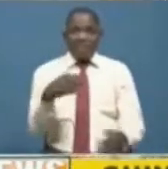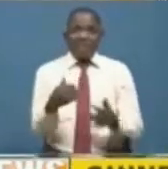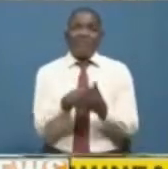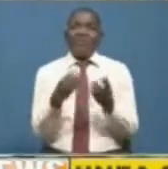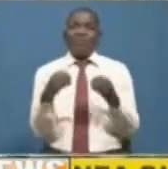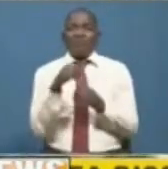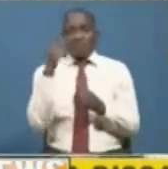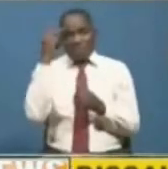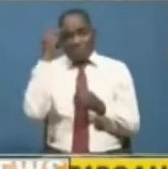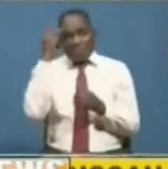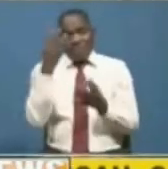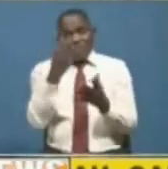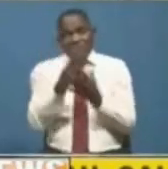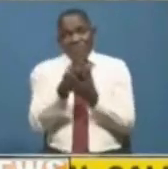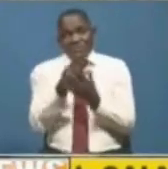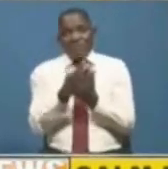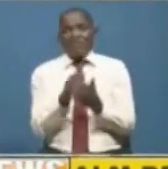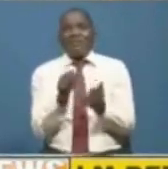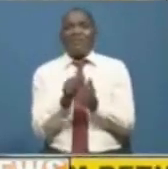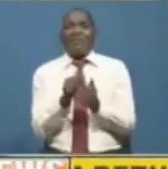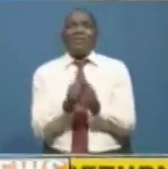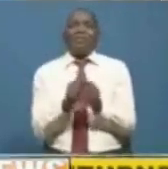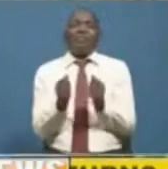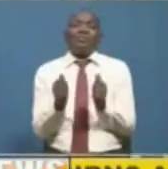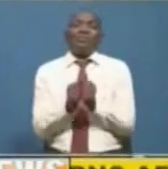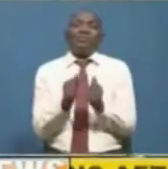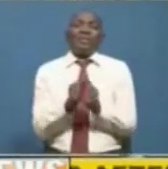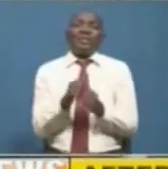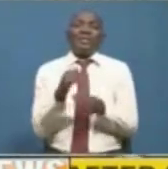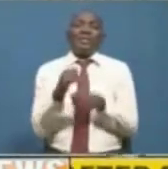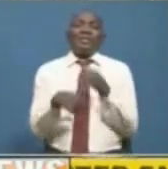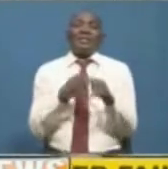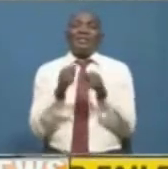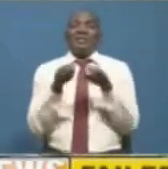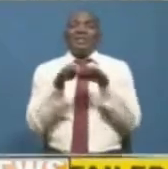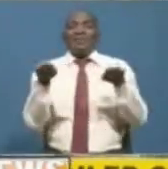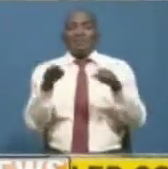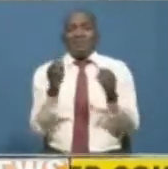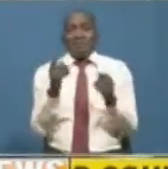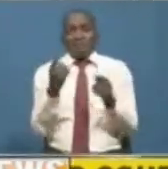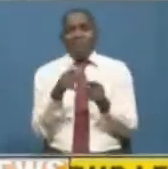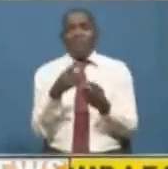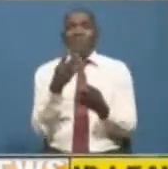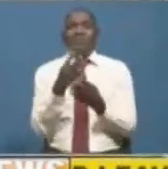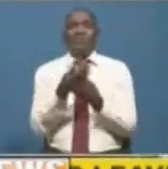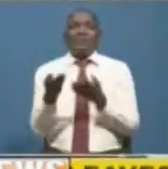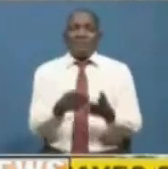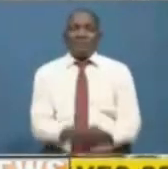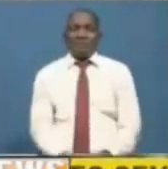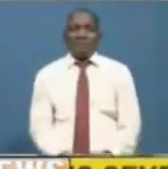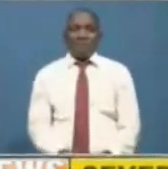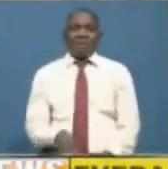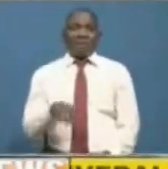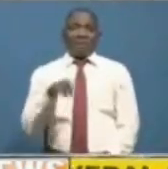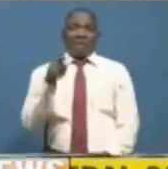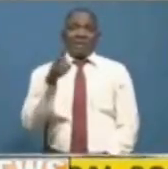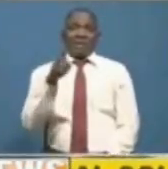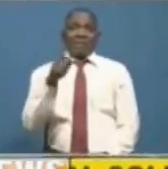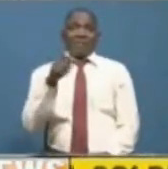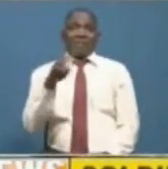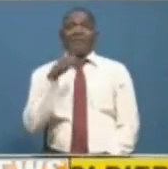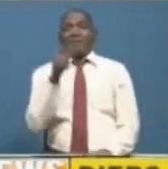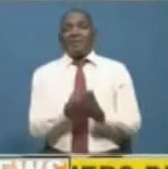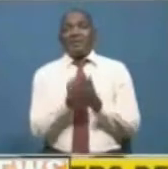fit-for-purpose prison cell, which is in accordance with international standards for the prison service. Mr. Yeboah-Dame said